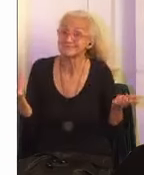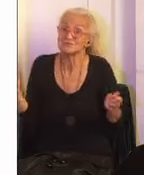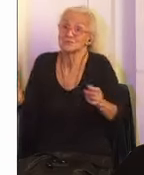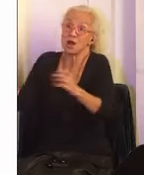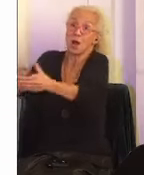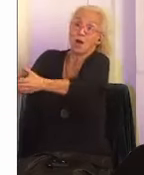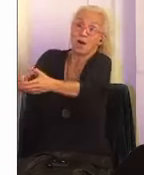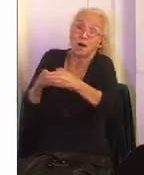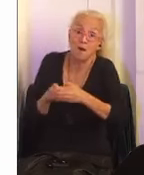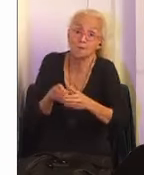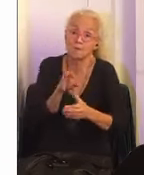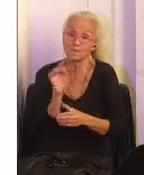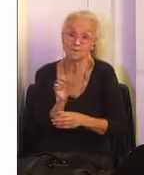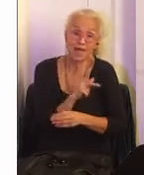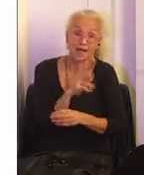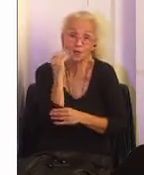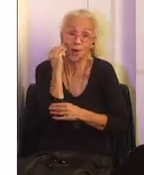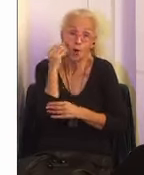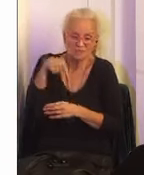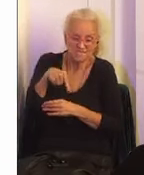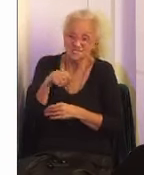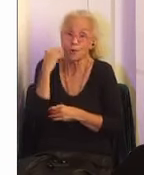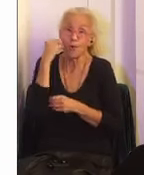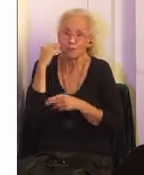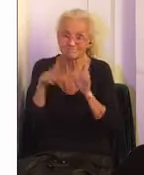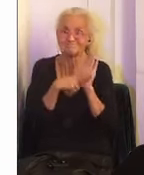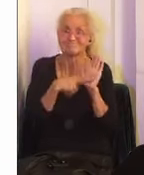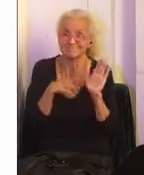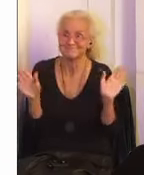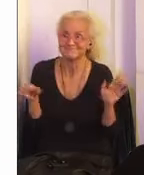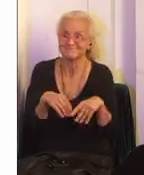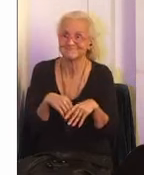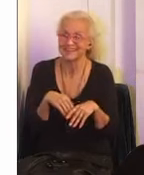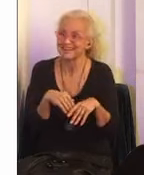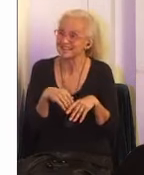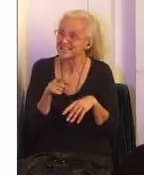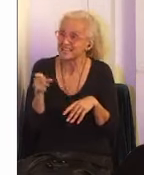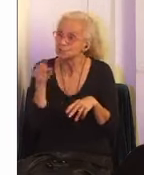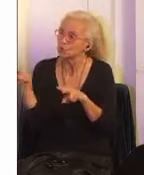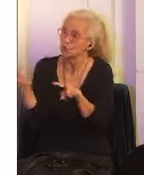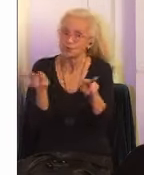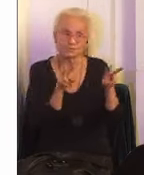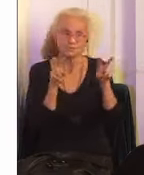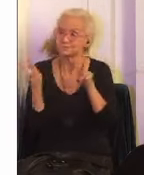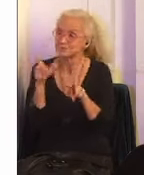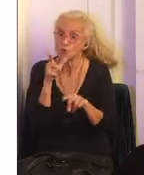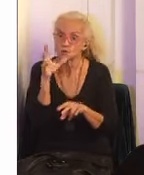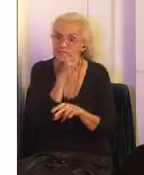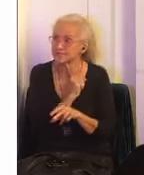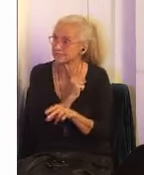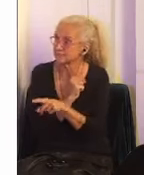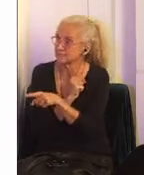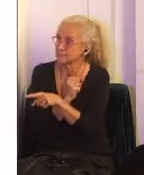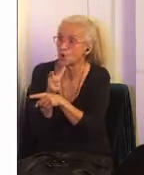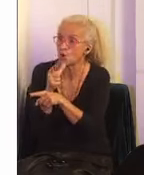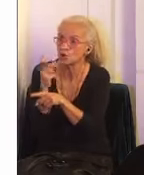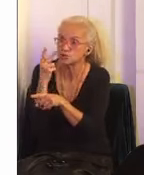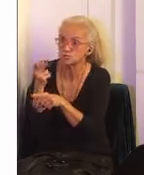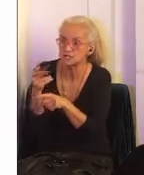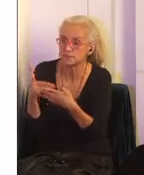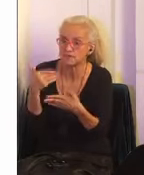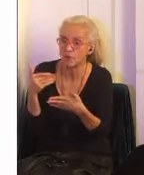back home, because this is home. And so we want, if you look around, who's missing? Who did you used to